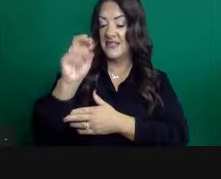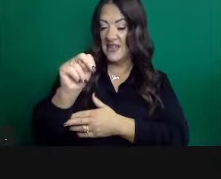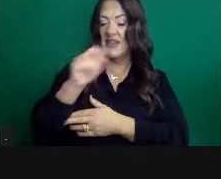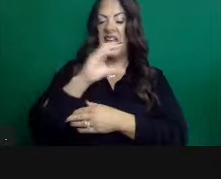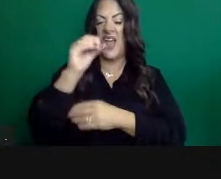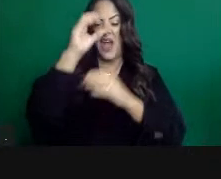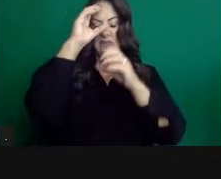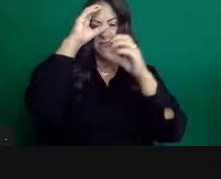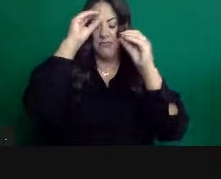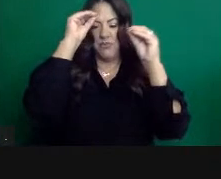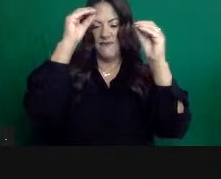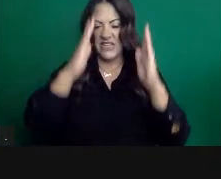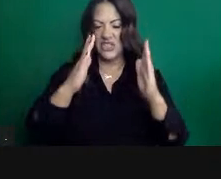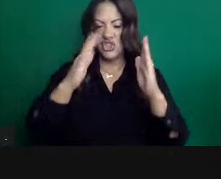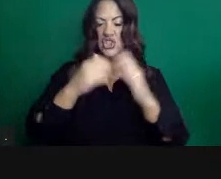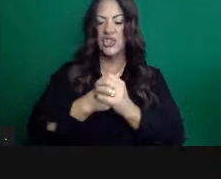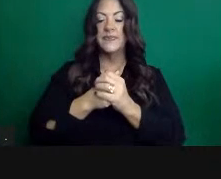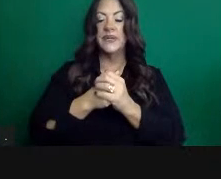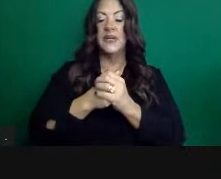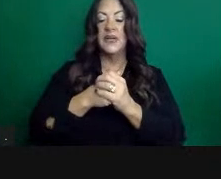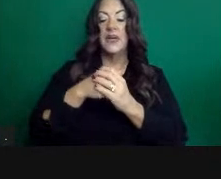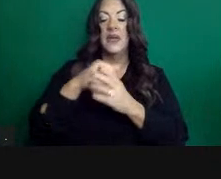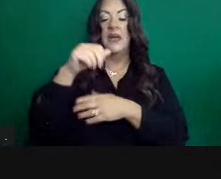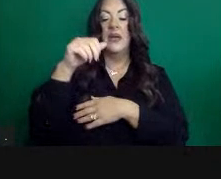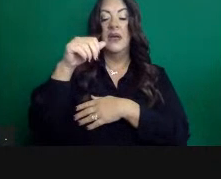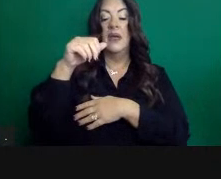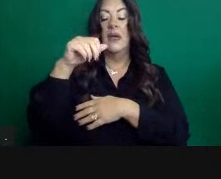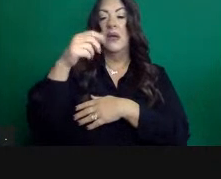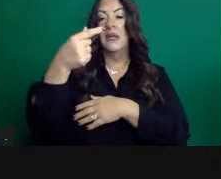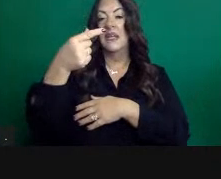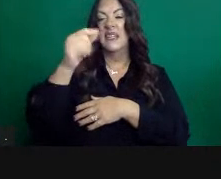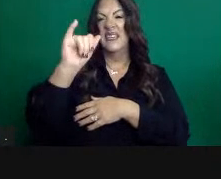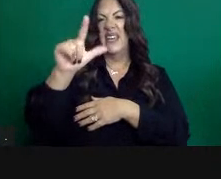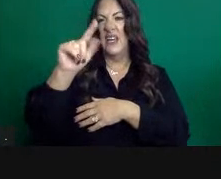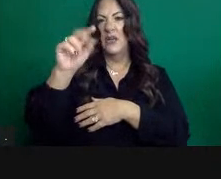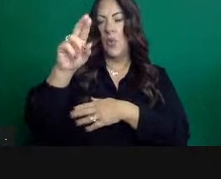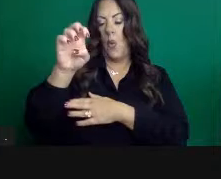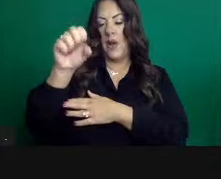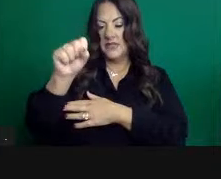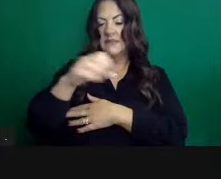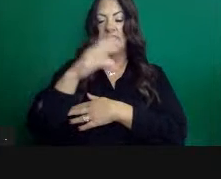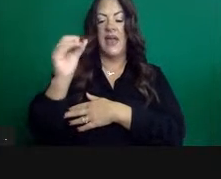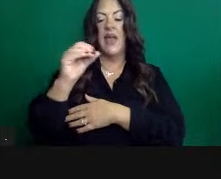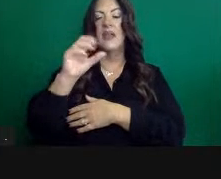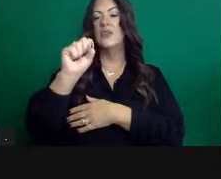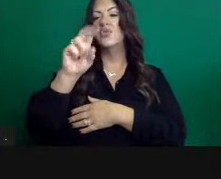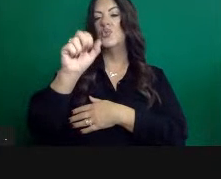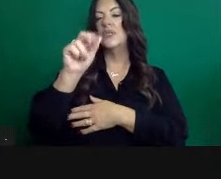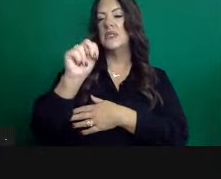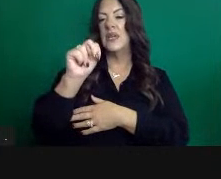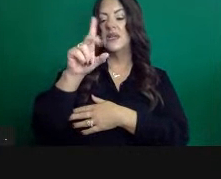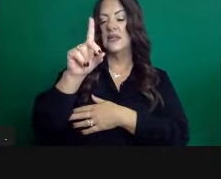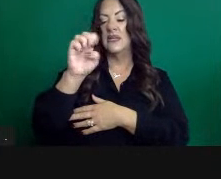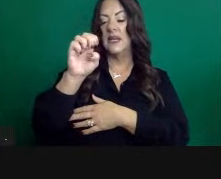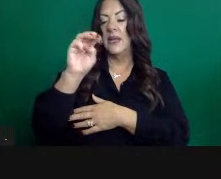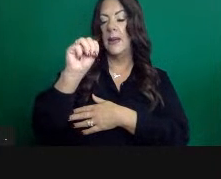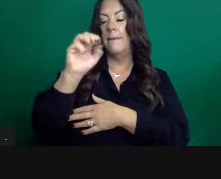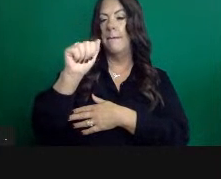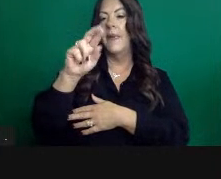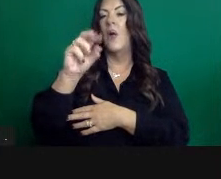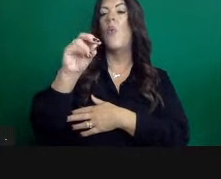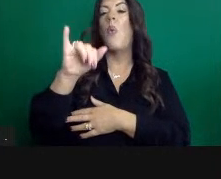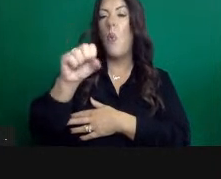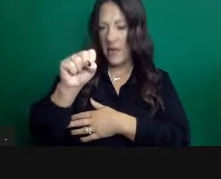and Susan Damaris, all joining me, members of the advisory committee, our